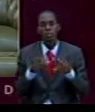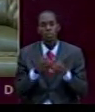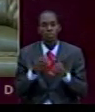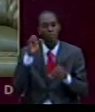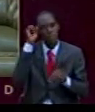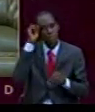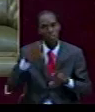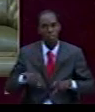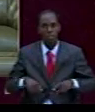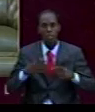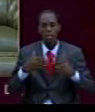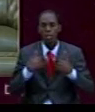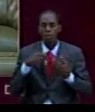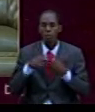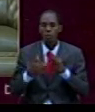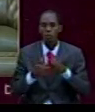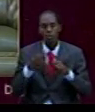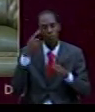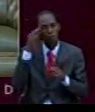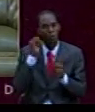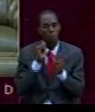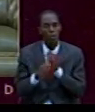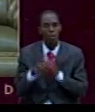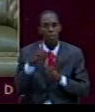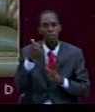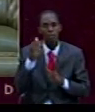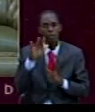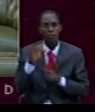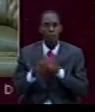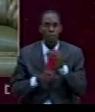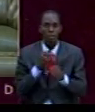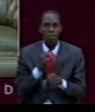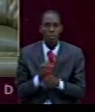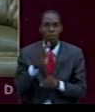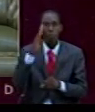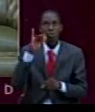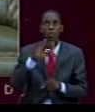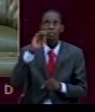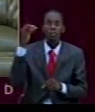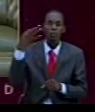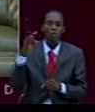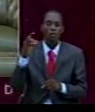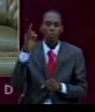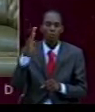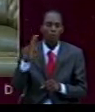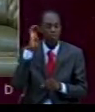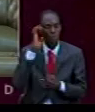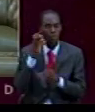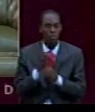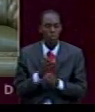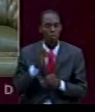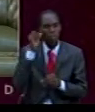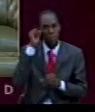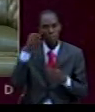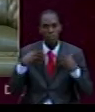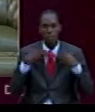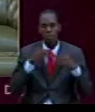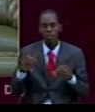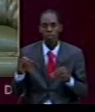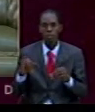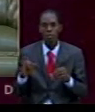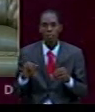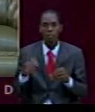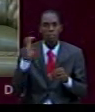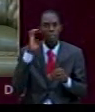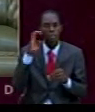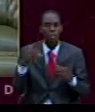for the past 15 years. And by the grace of God, I got my healing a few days back. This issue is about a pulling within my